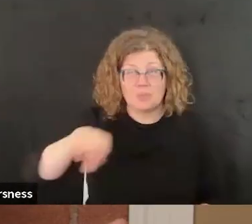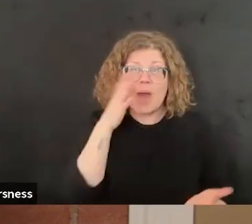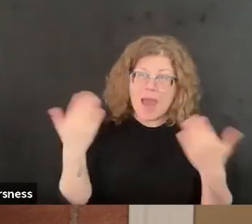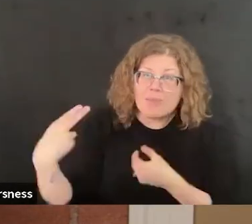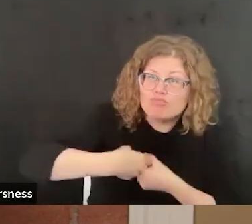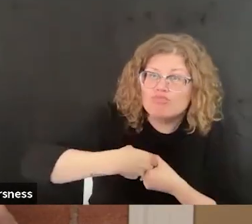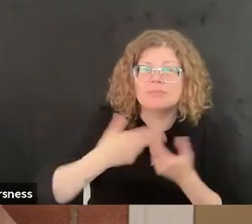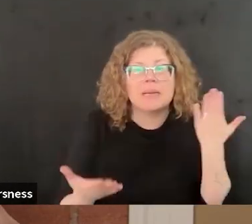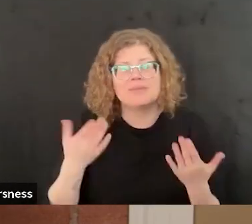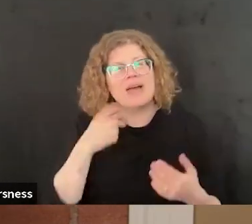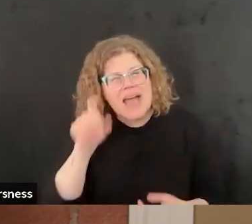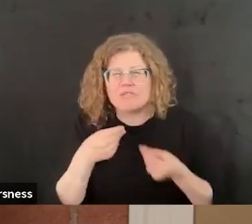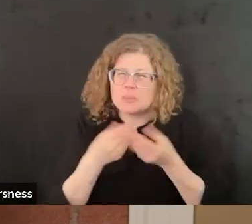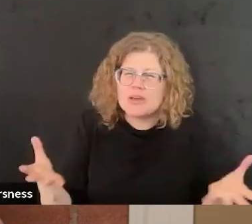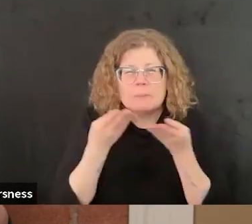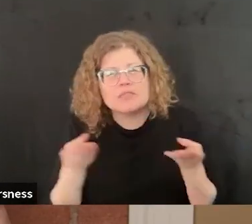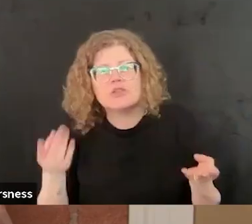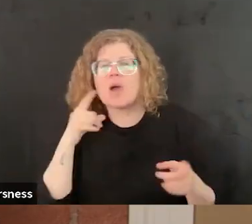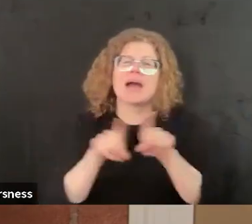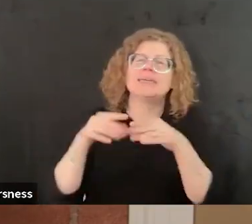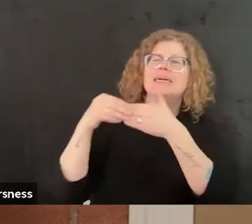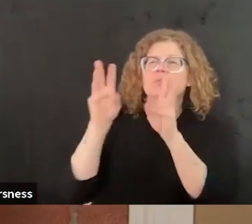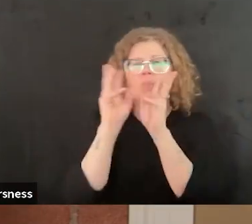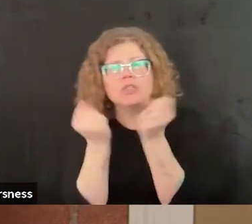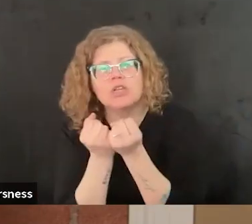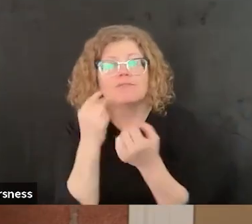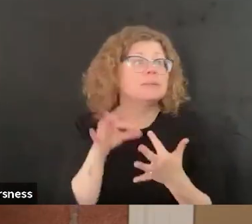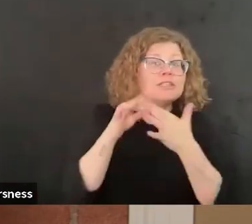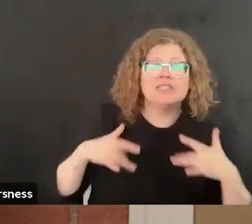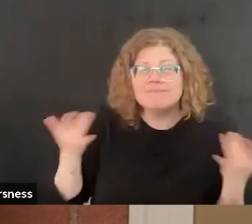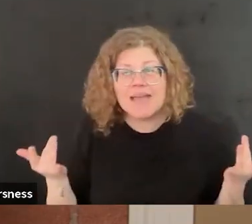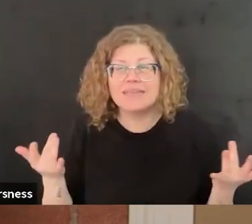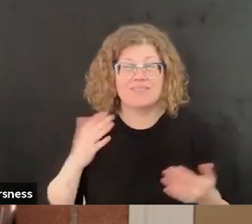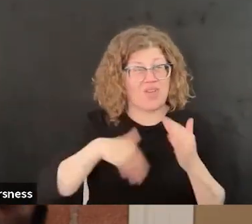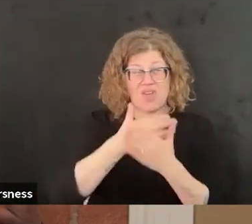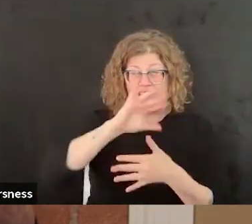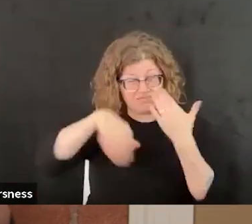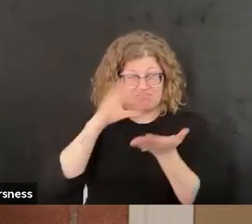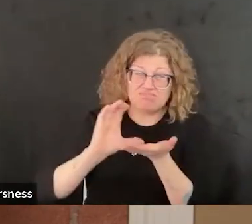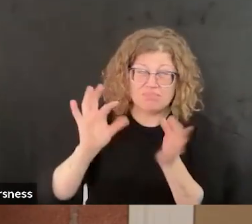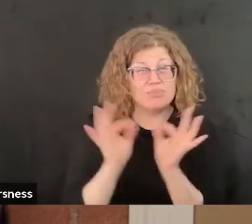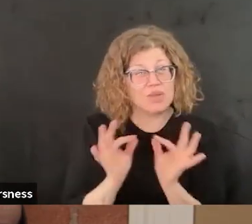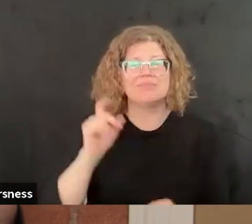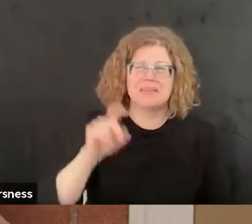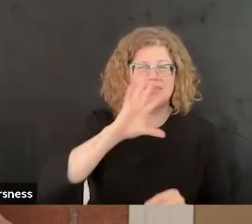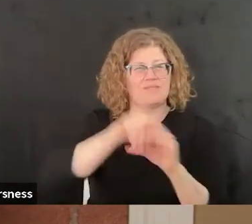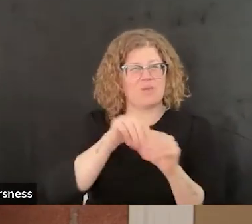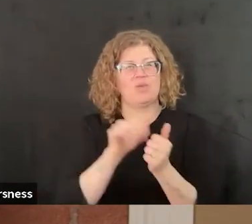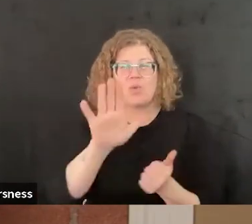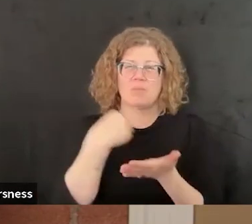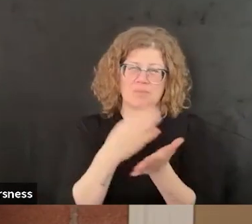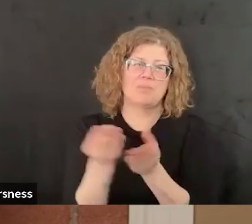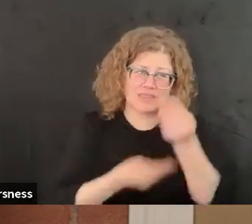they will come. Maybe you need to provide some materials for some type of workshop or event that you're doing. All of these are costs that need to be accounted